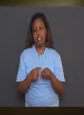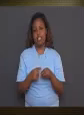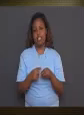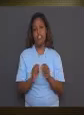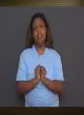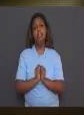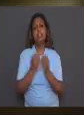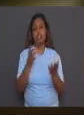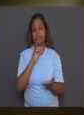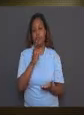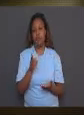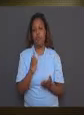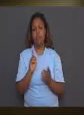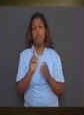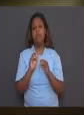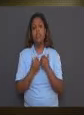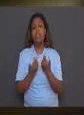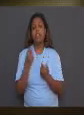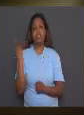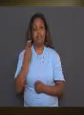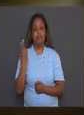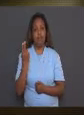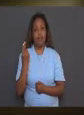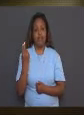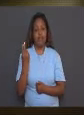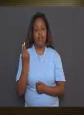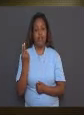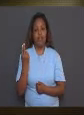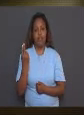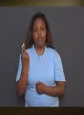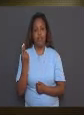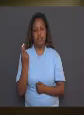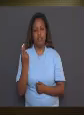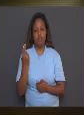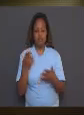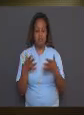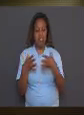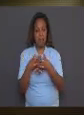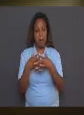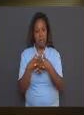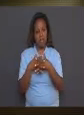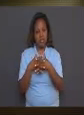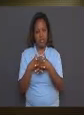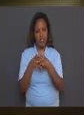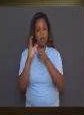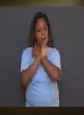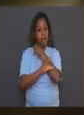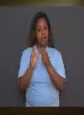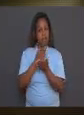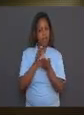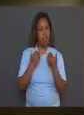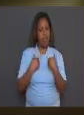how important it is to have cooperation among